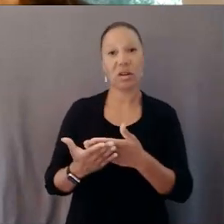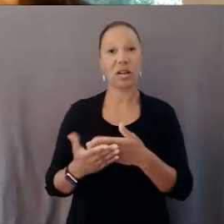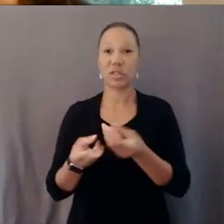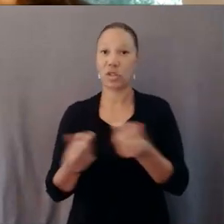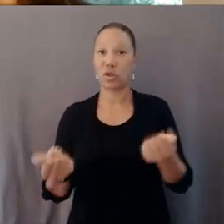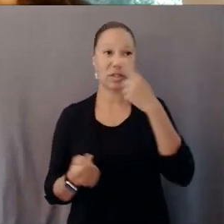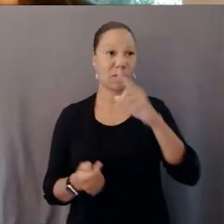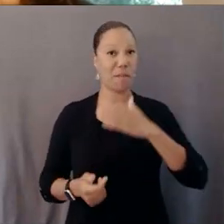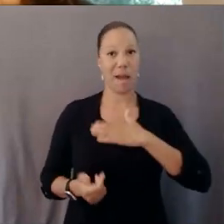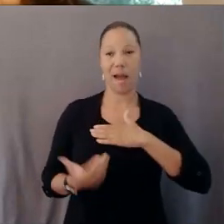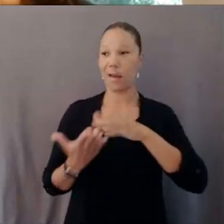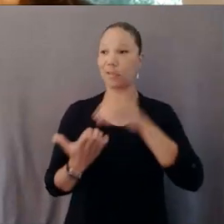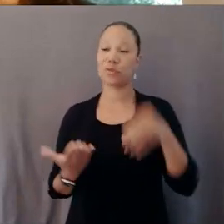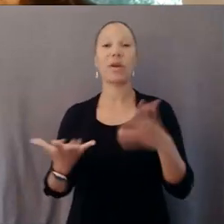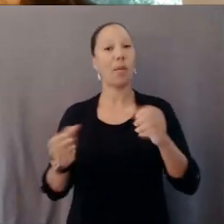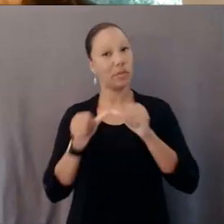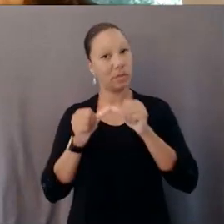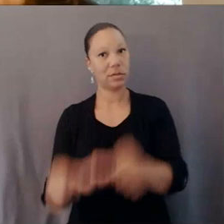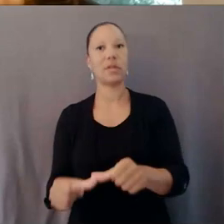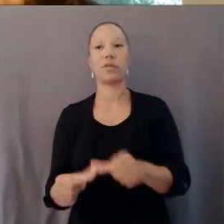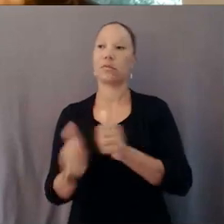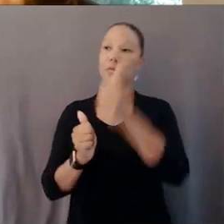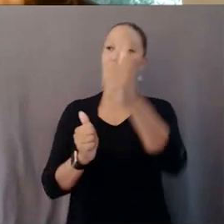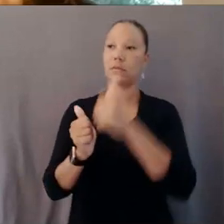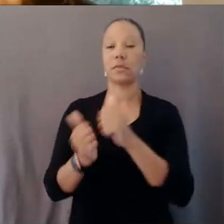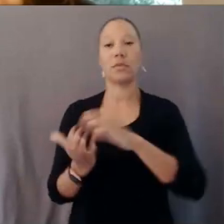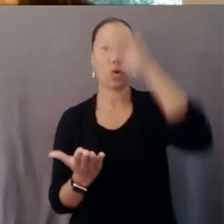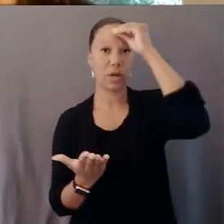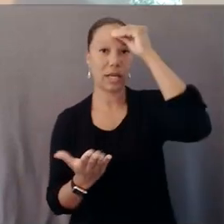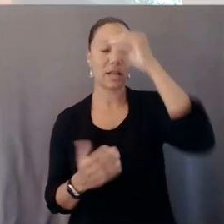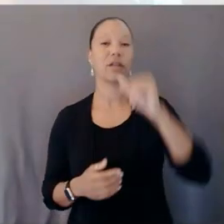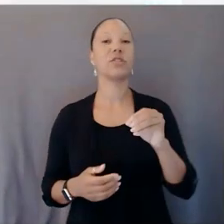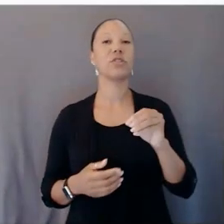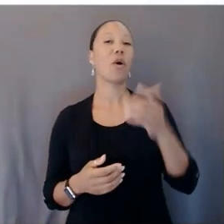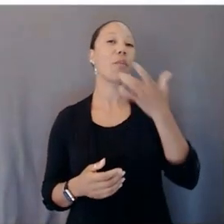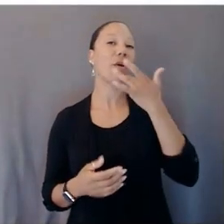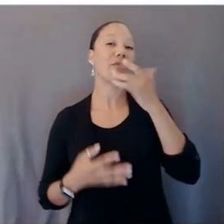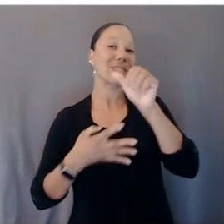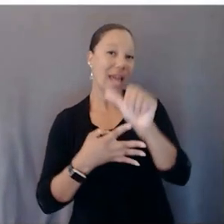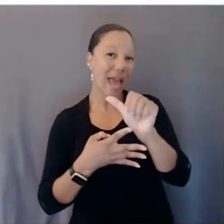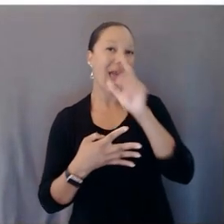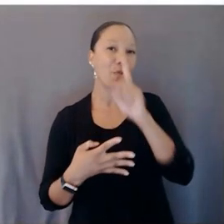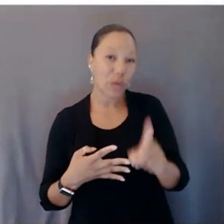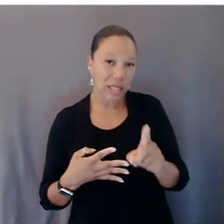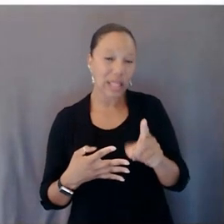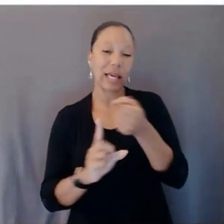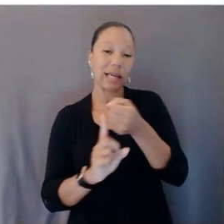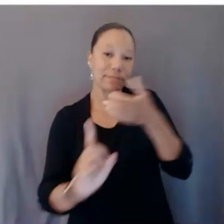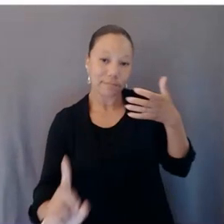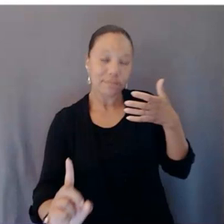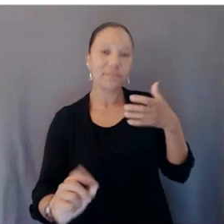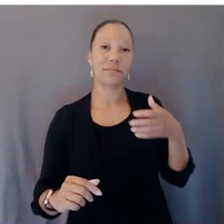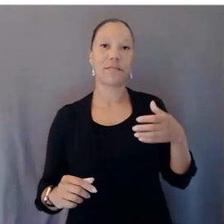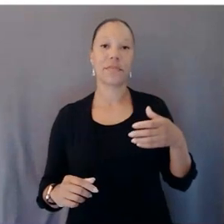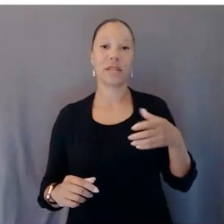want to continue with distance learning. So really what option A or preference A is about is that